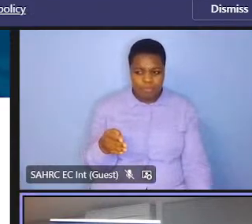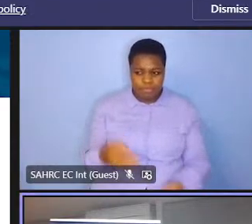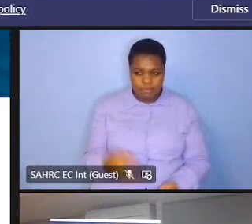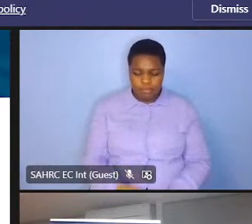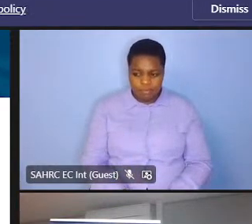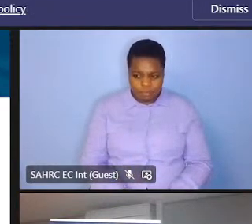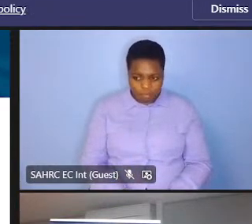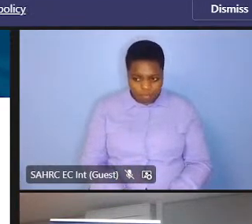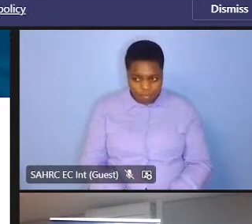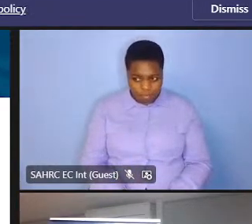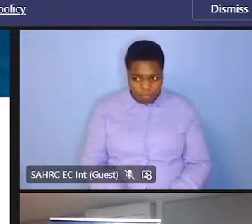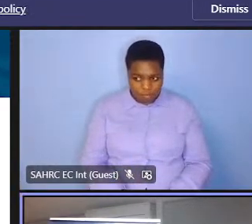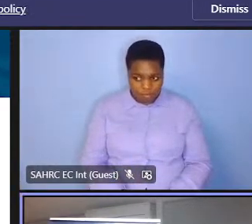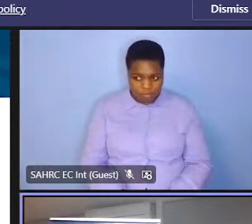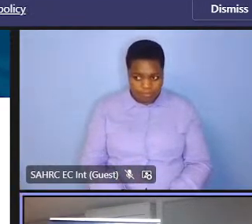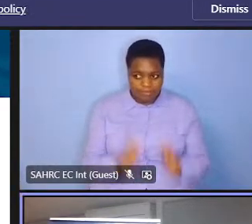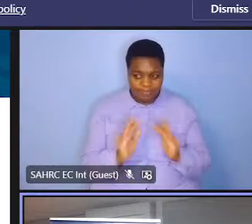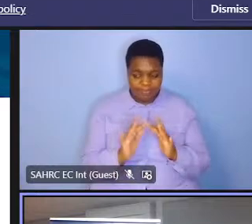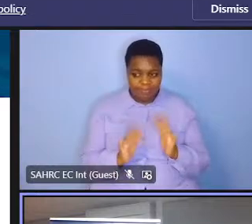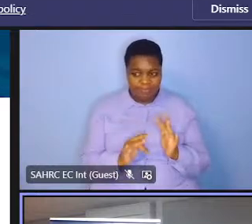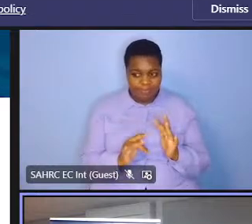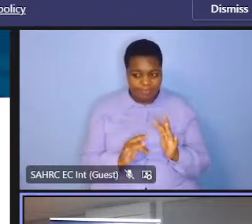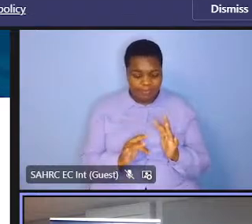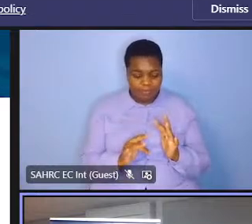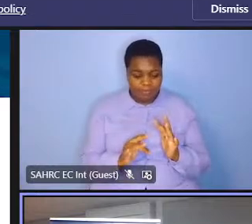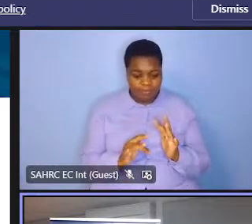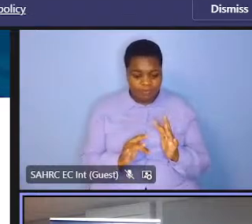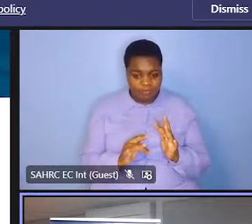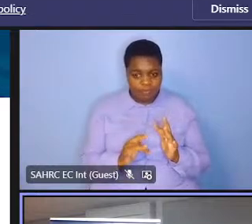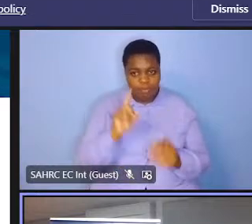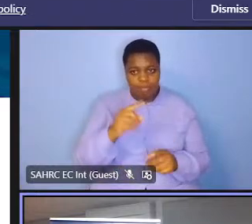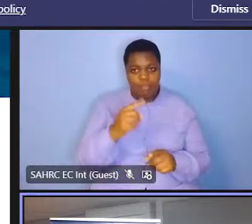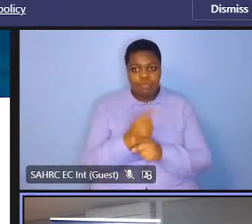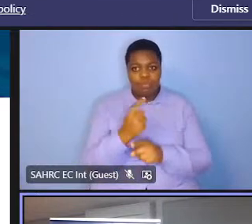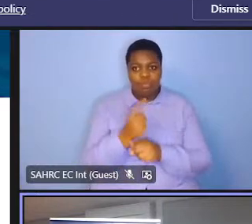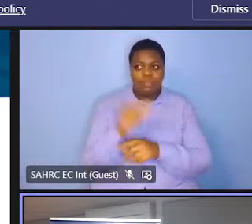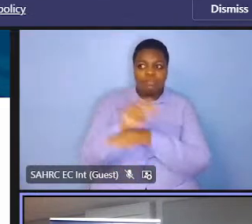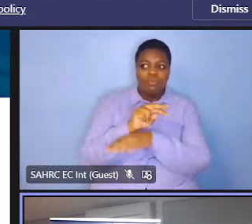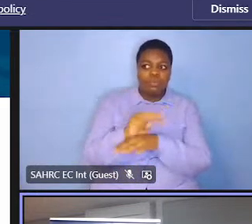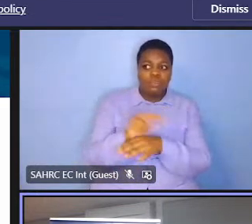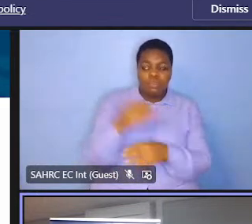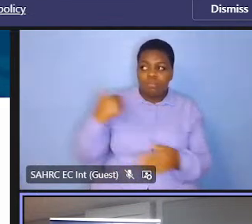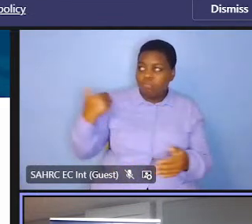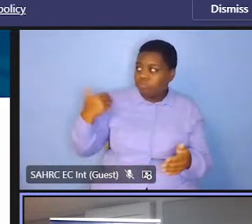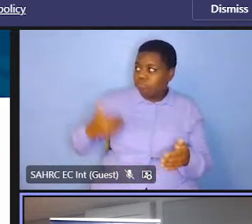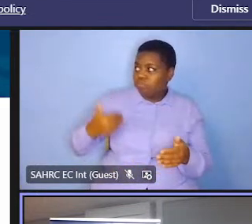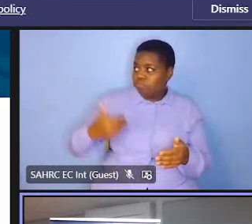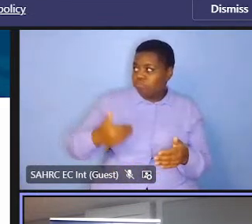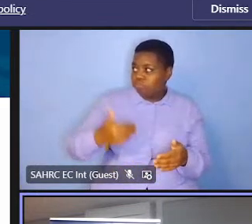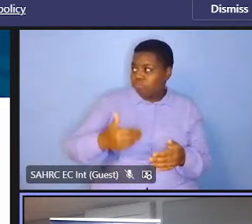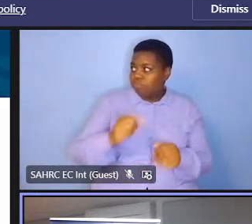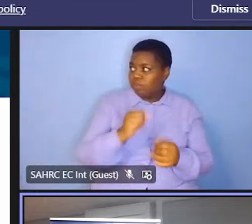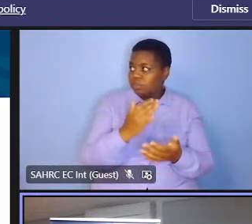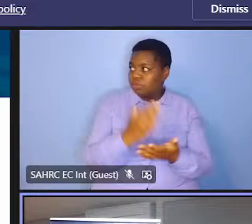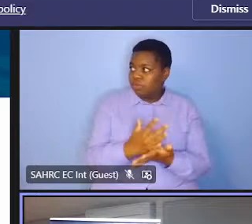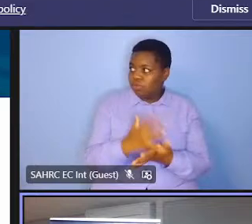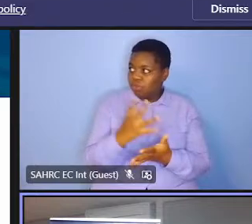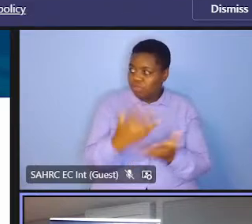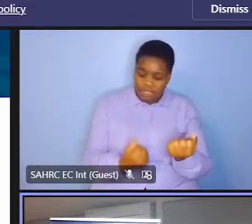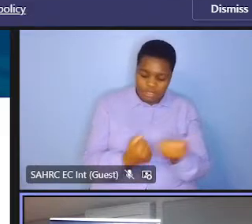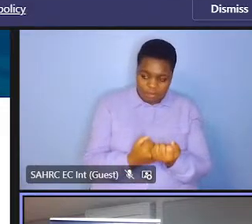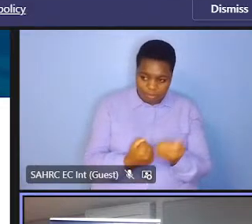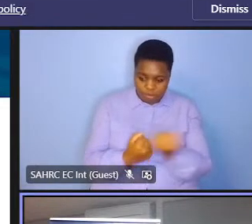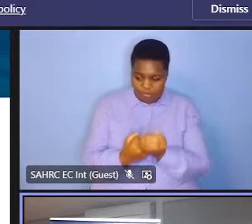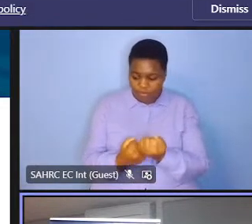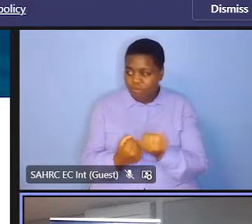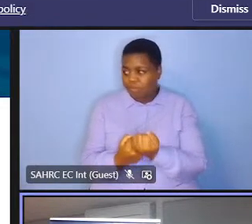the school to monitor daily attendance of learners and take supportive action where they